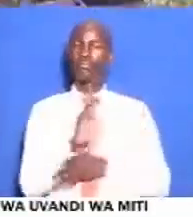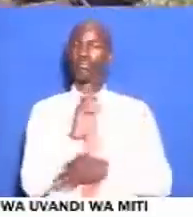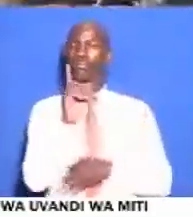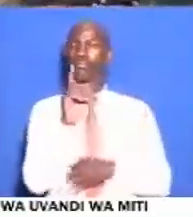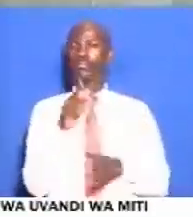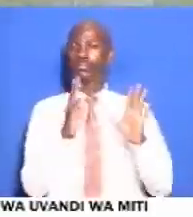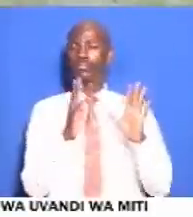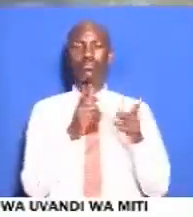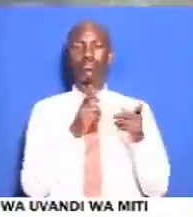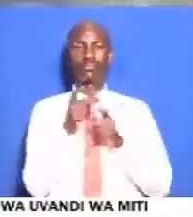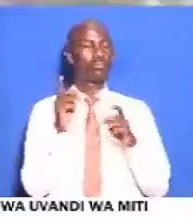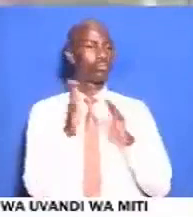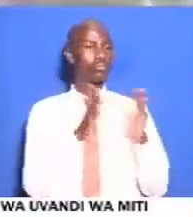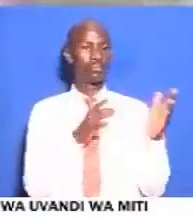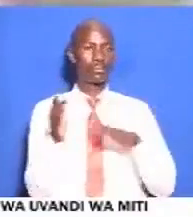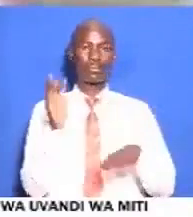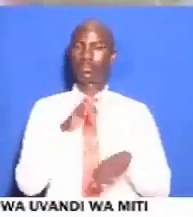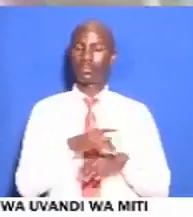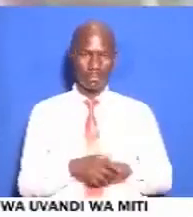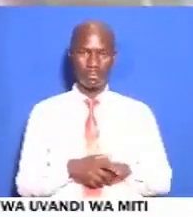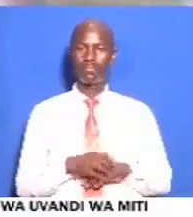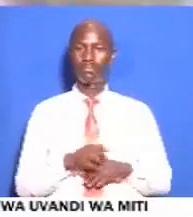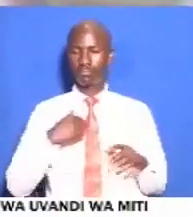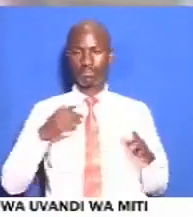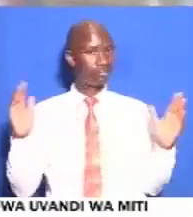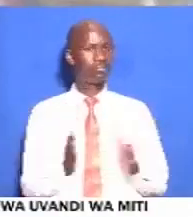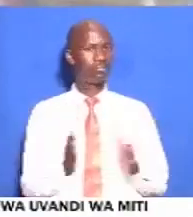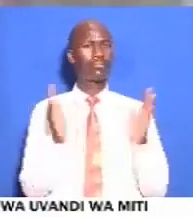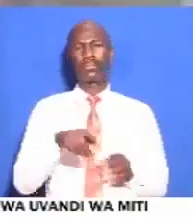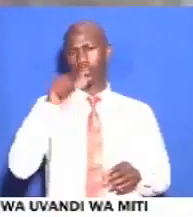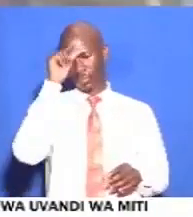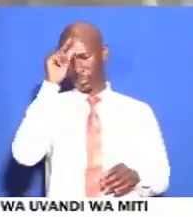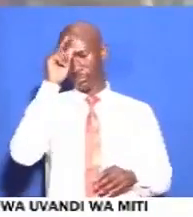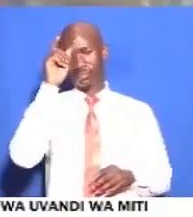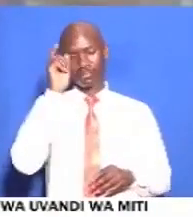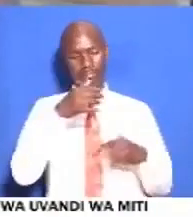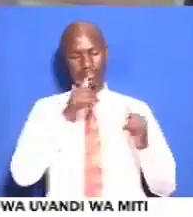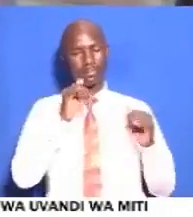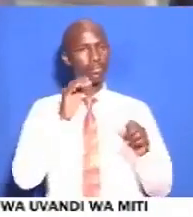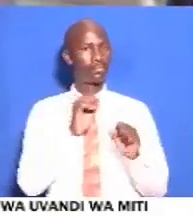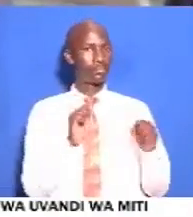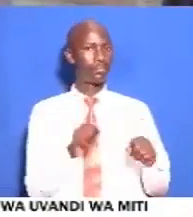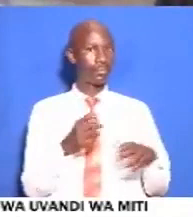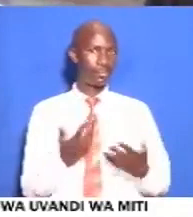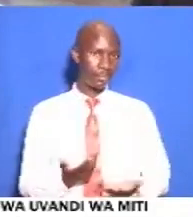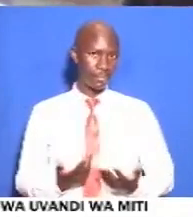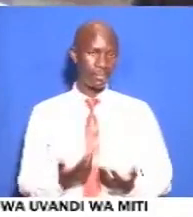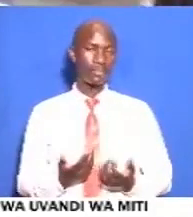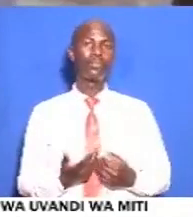mweja kukita na uanzeve. One can also encourage the government is that it should try as much as possible